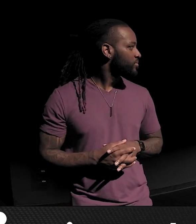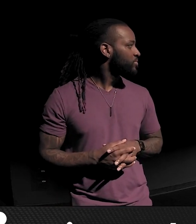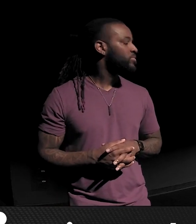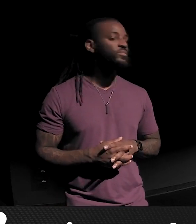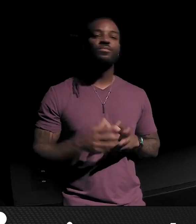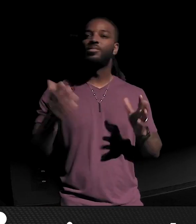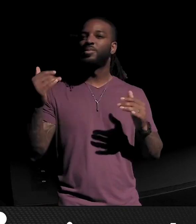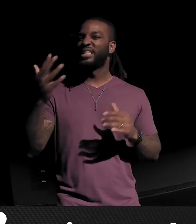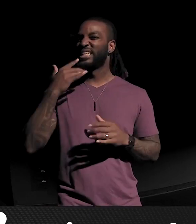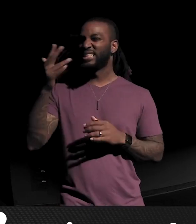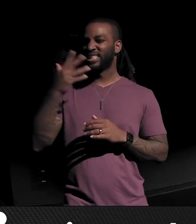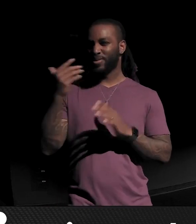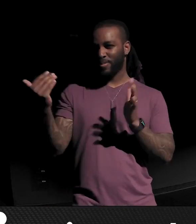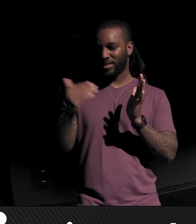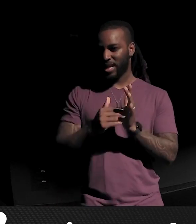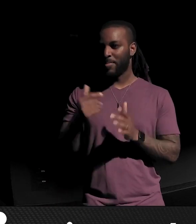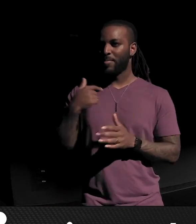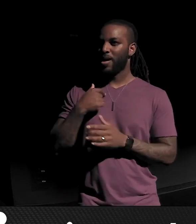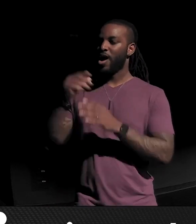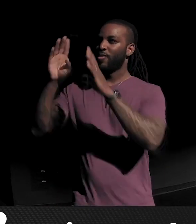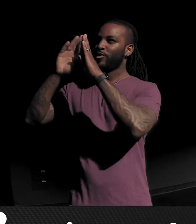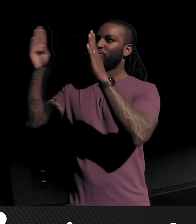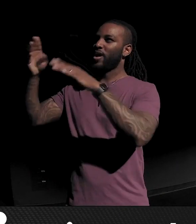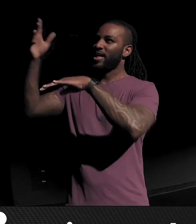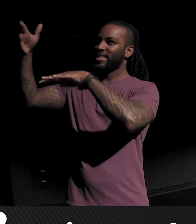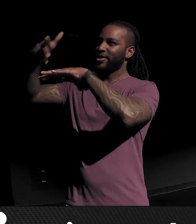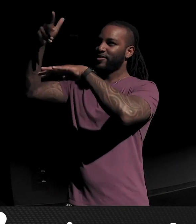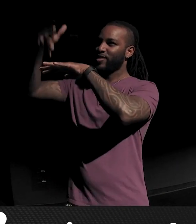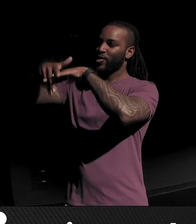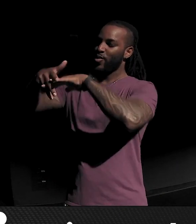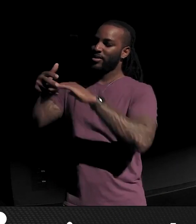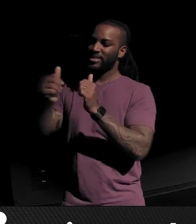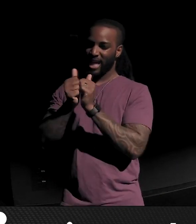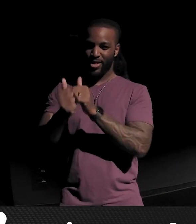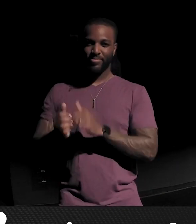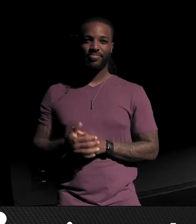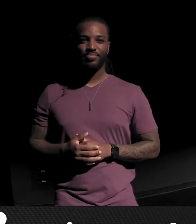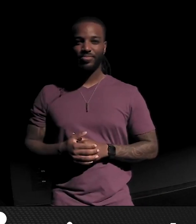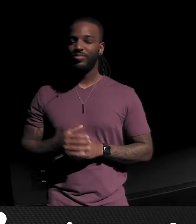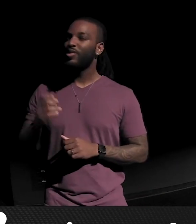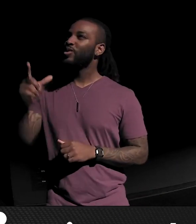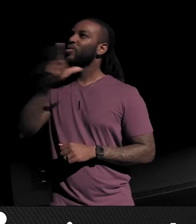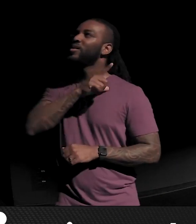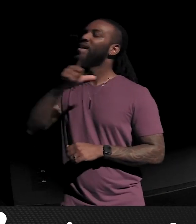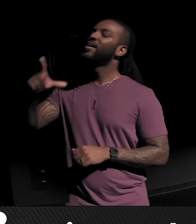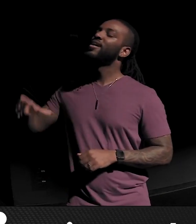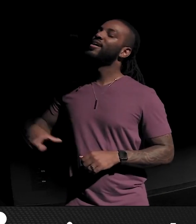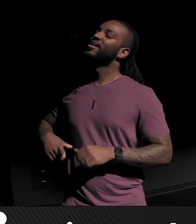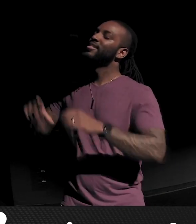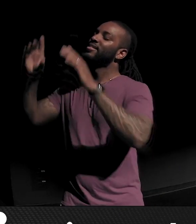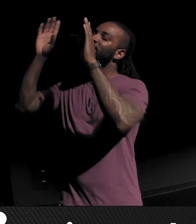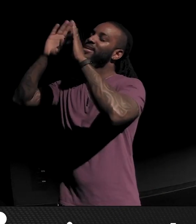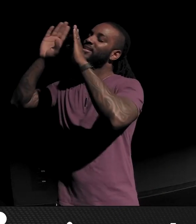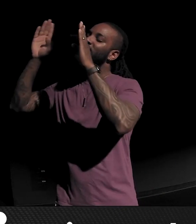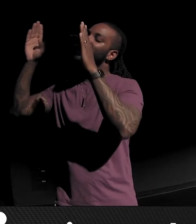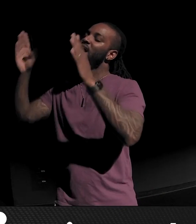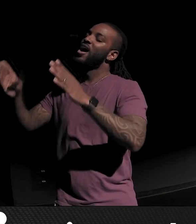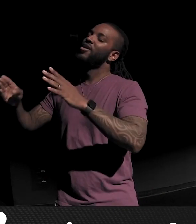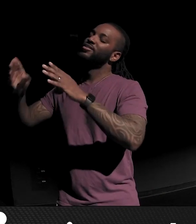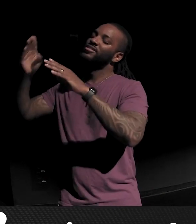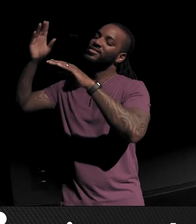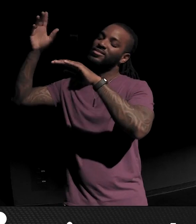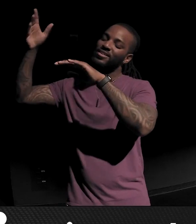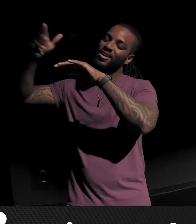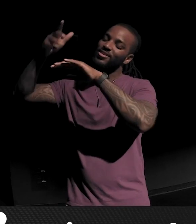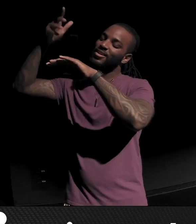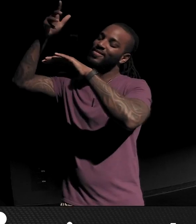sing that one more time. I will dwell in the house of the Lord, just together. Oh, I will dwell in